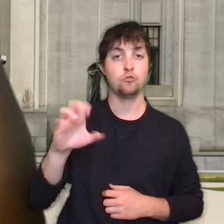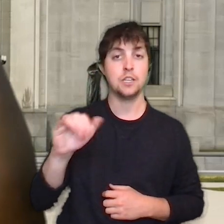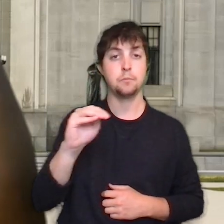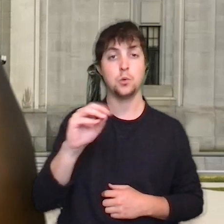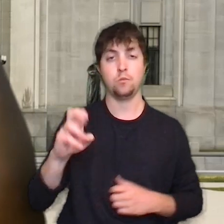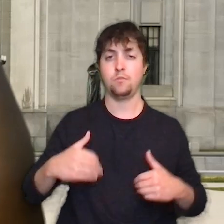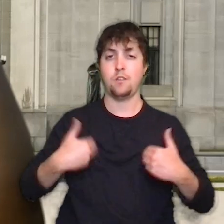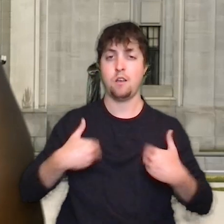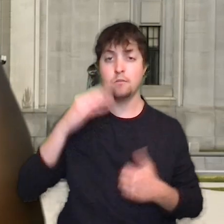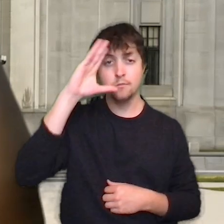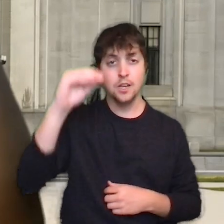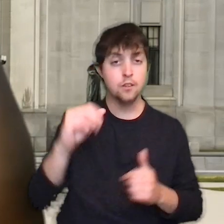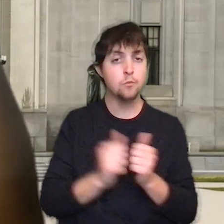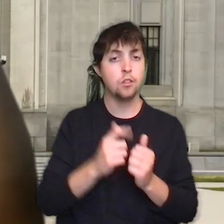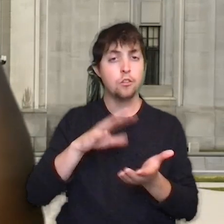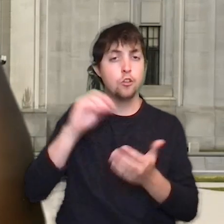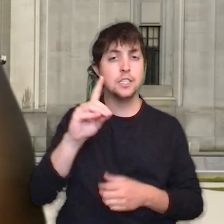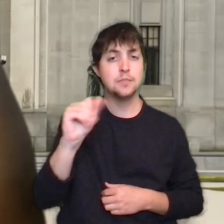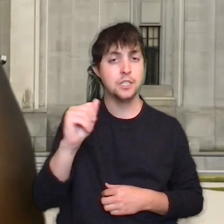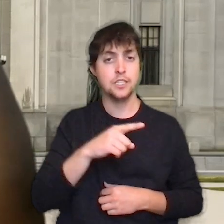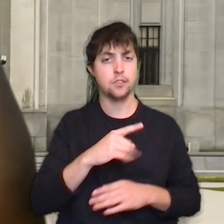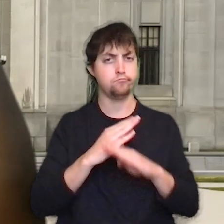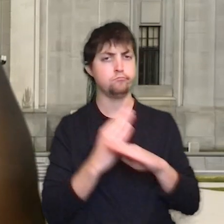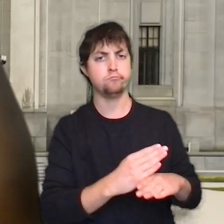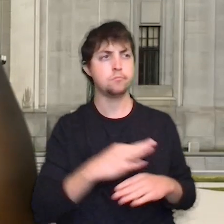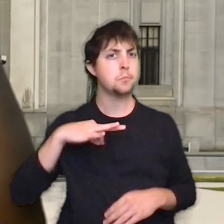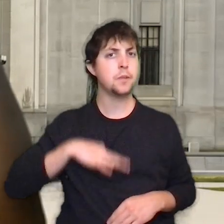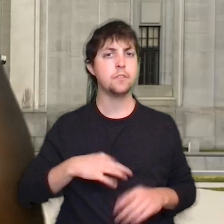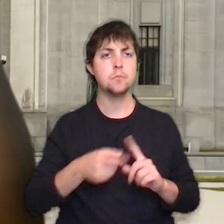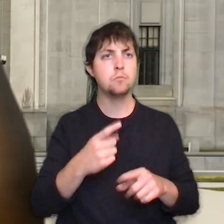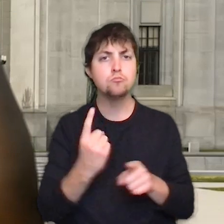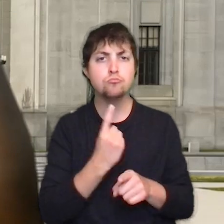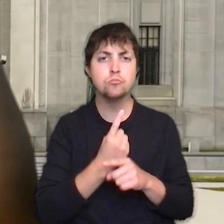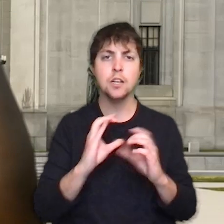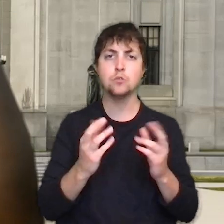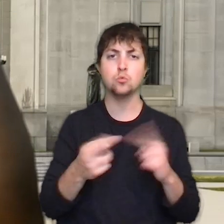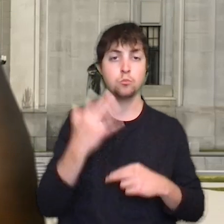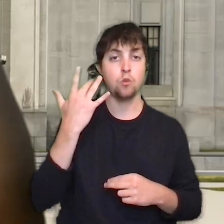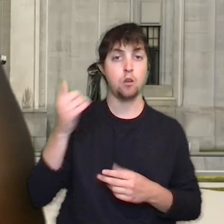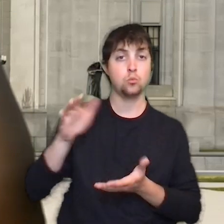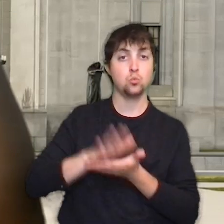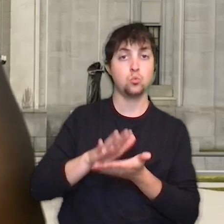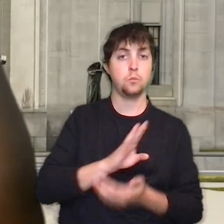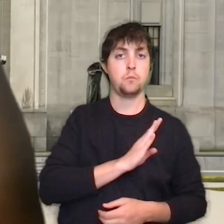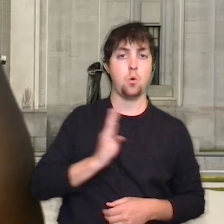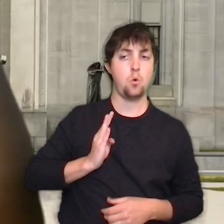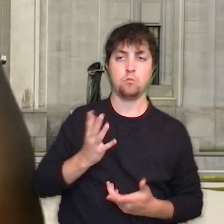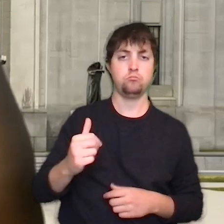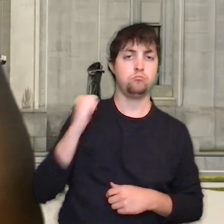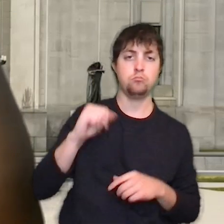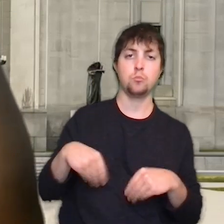Jeffrey Moore, a young man with a learning disability, was denied the benefit of a regular classroom because the school